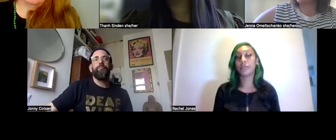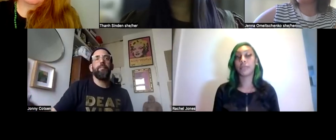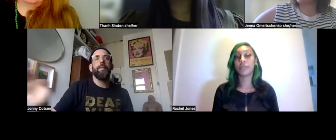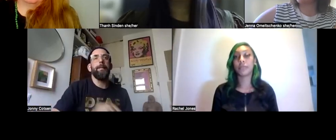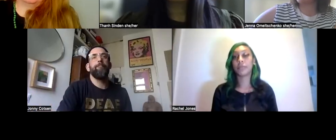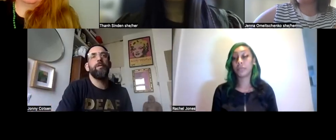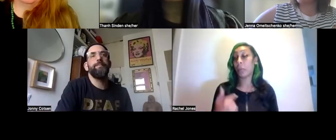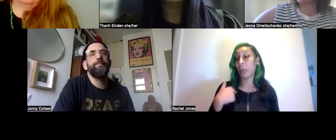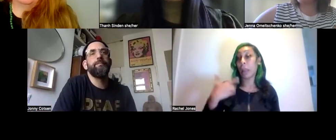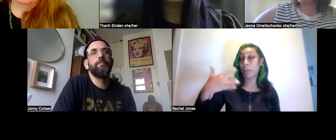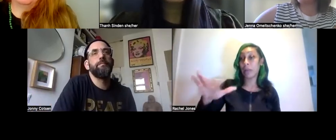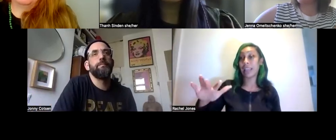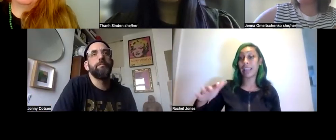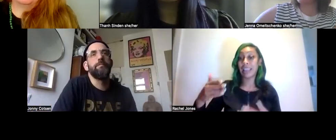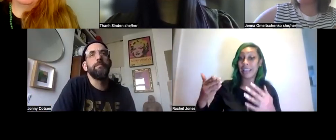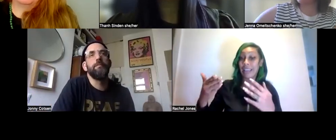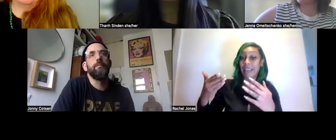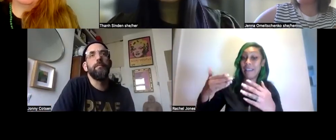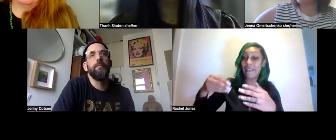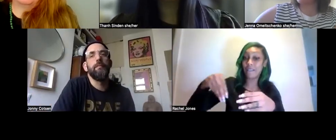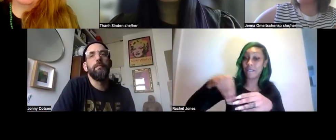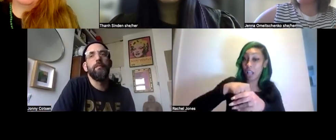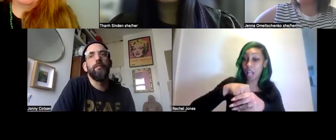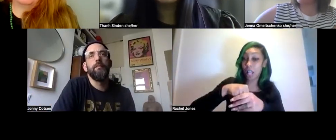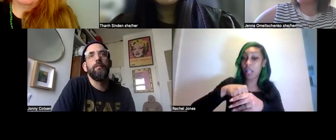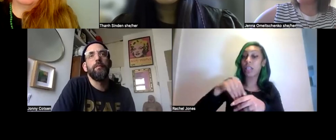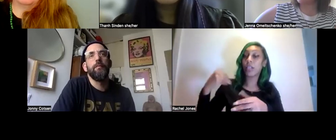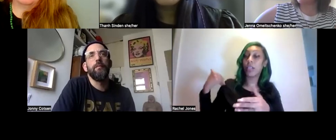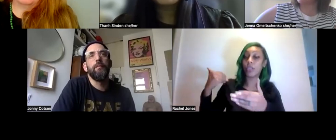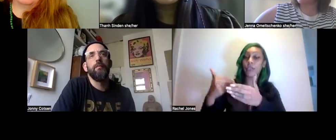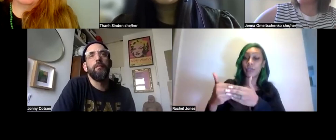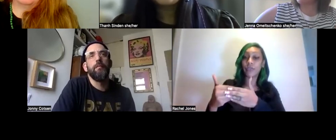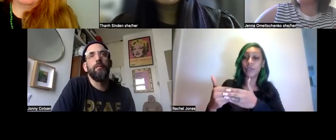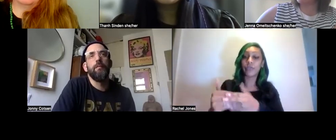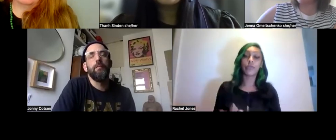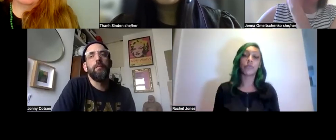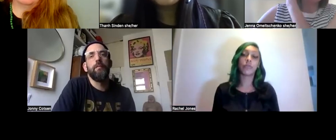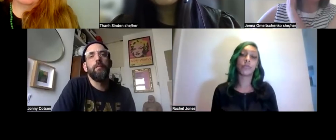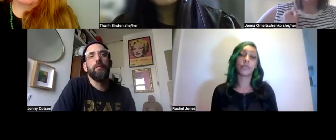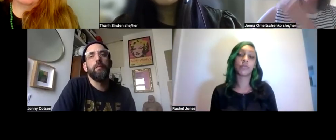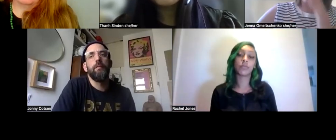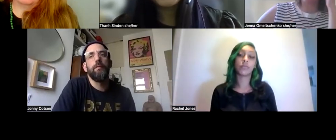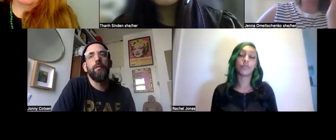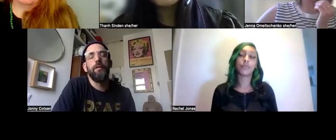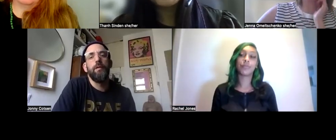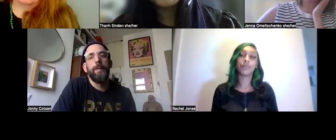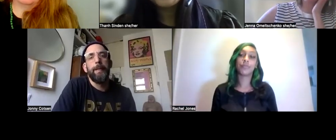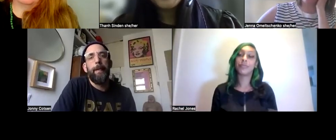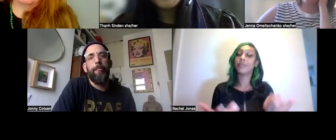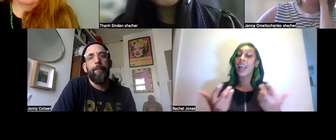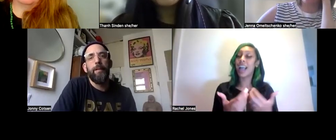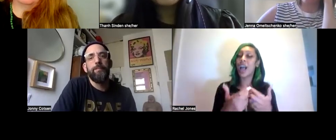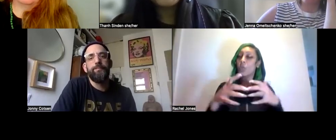been involved in doing as a network, you know, how it was started, how it was instigated